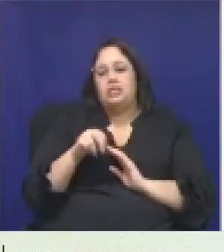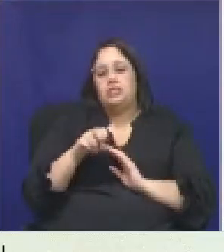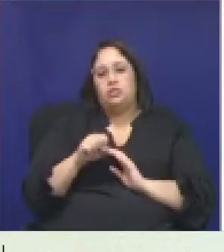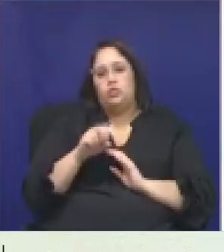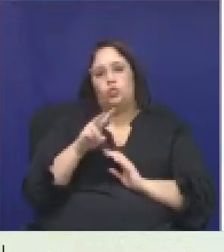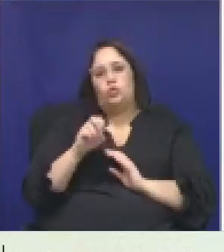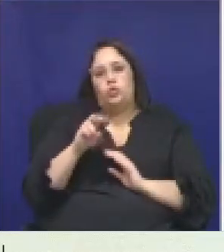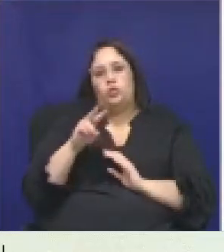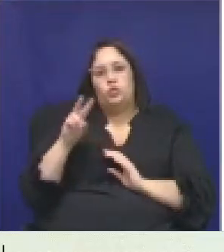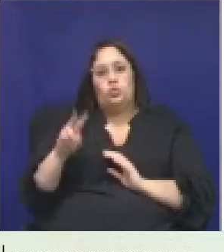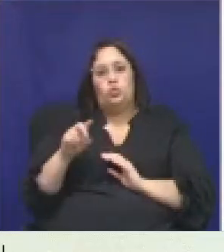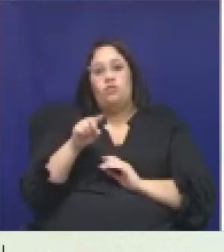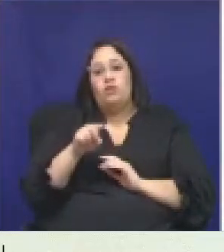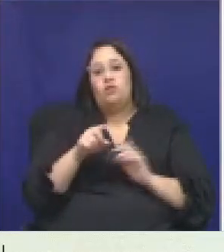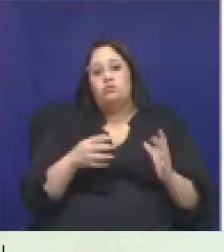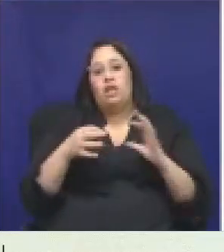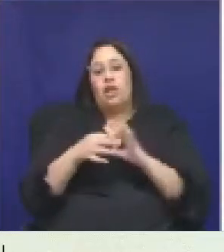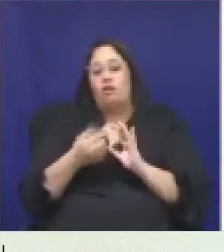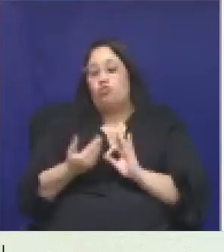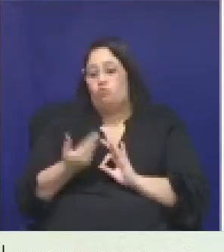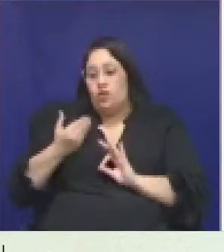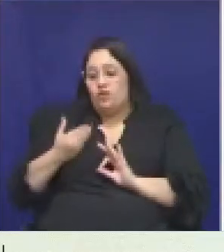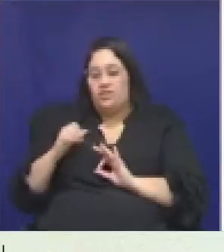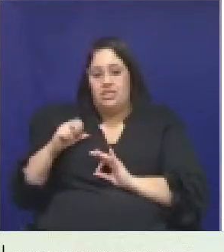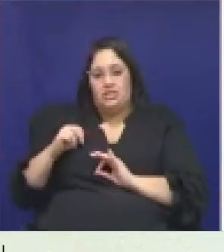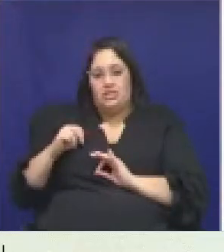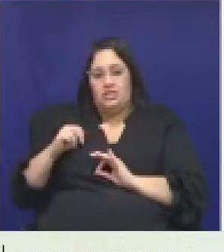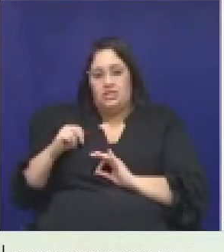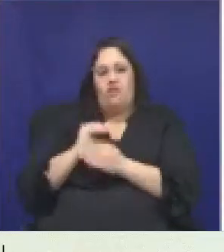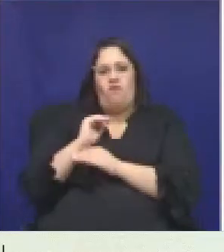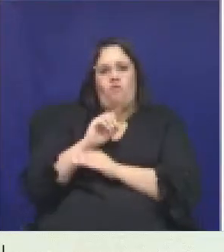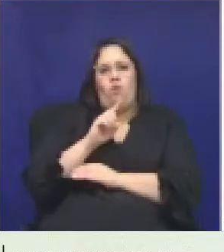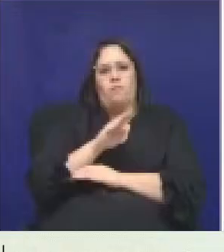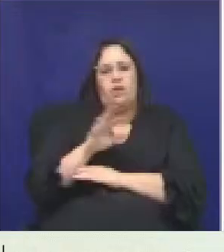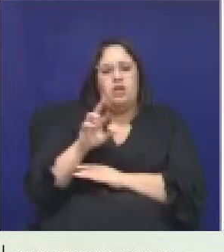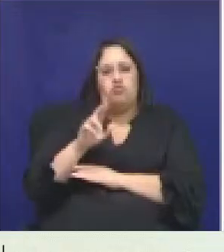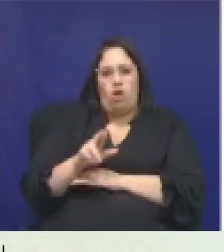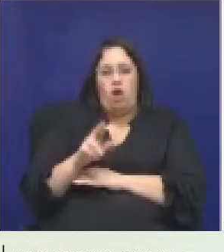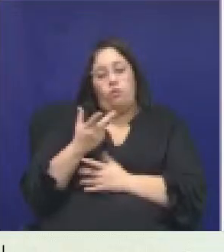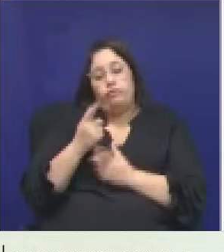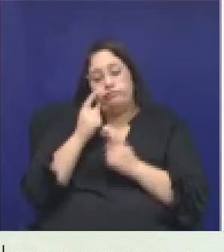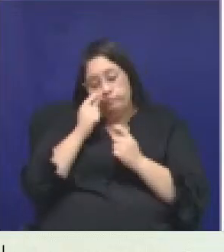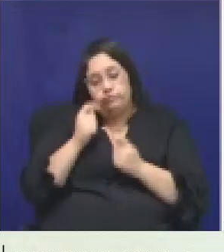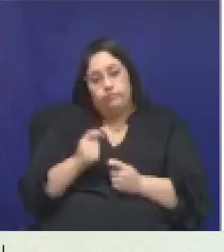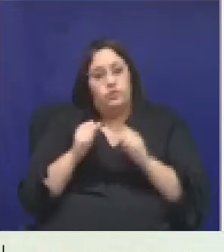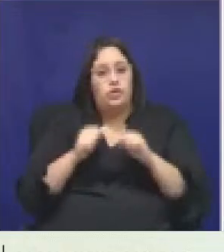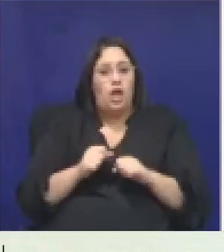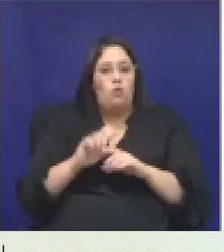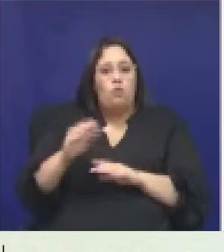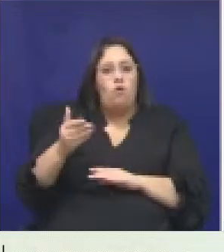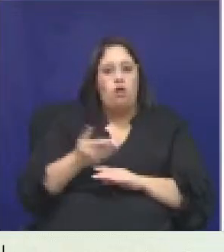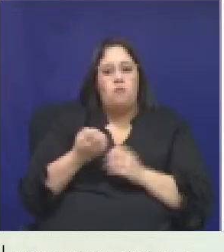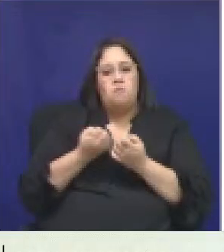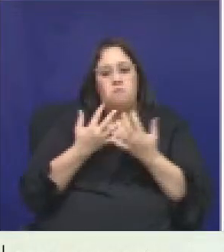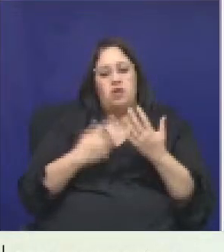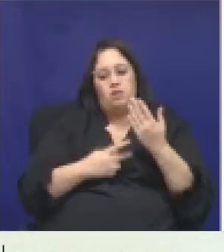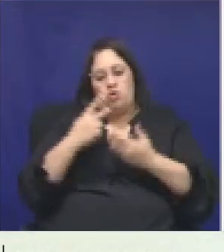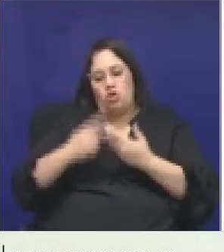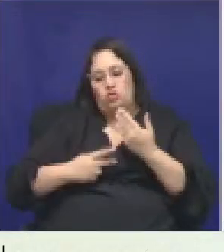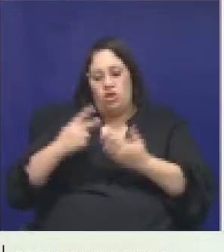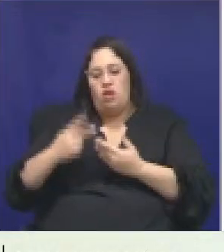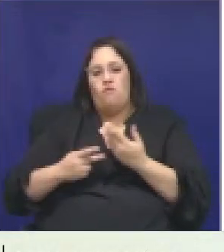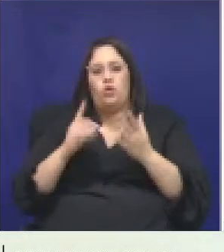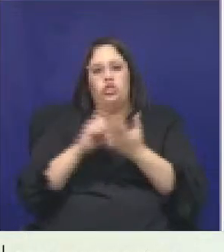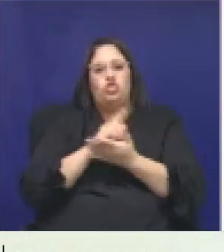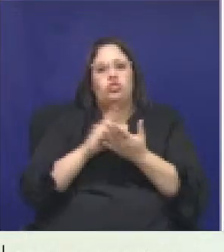2022, which relative to the previous census saved over R1 billion, which is commendable. We welcome the multiple projects on digital